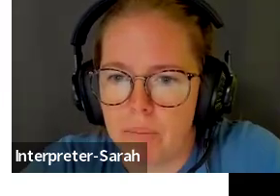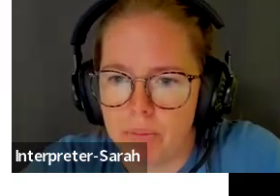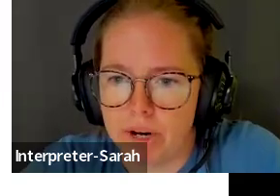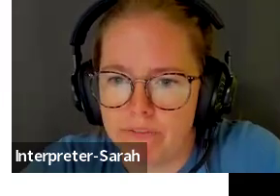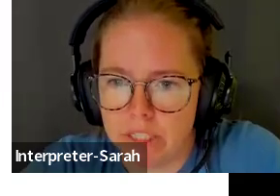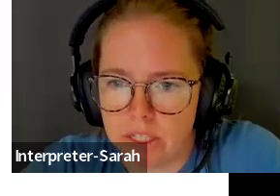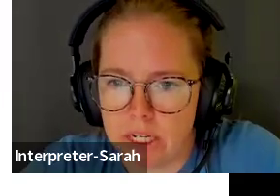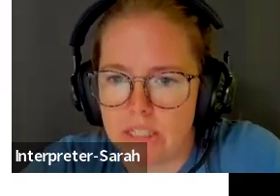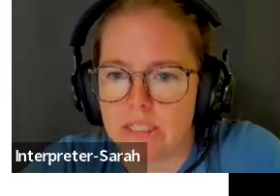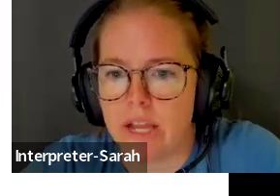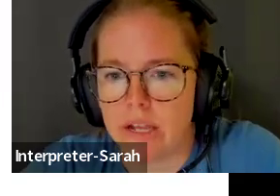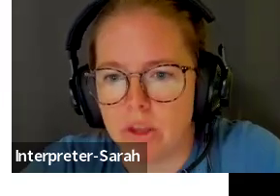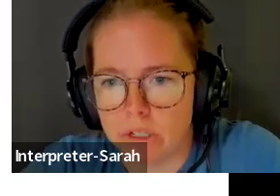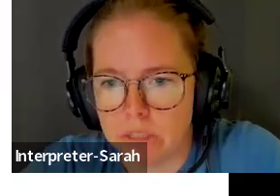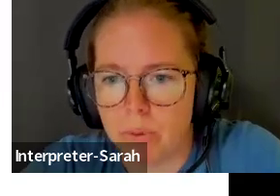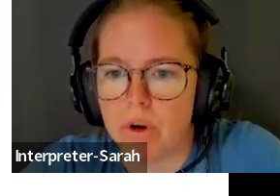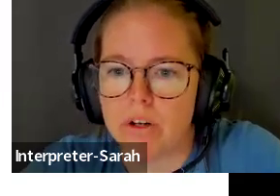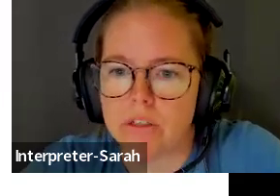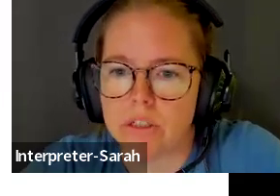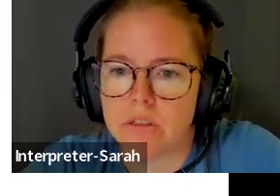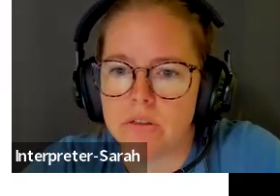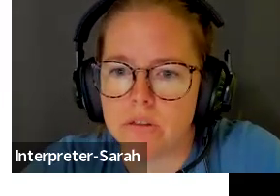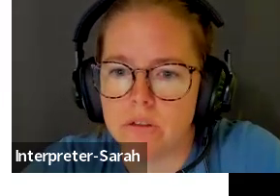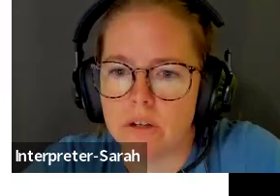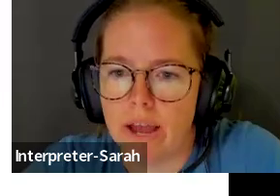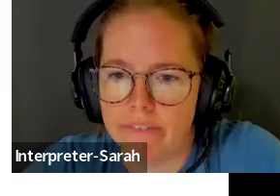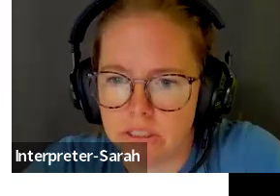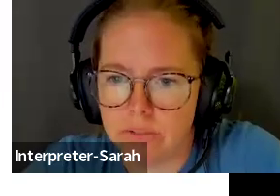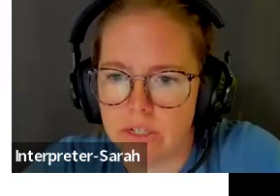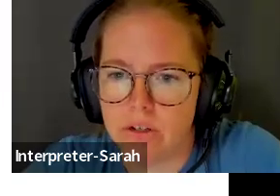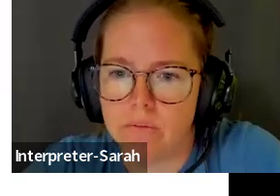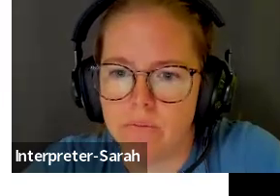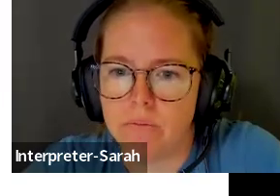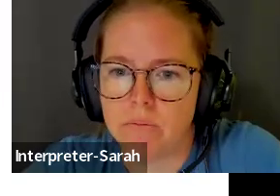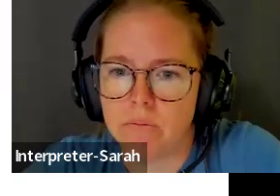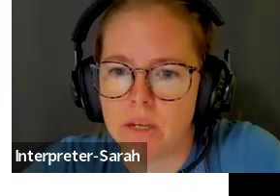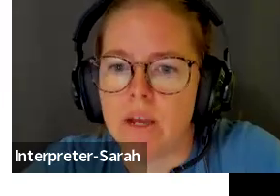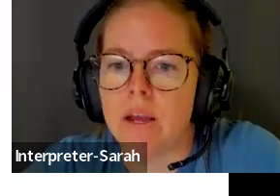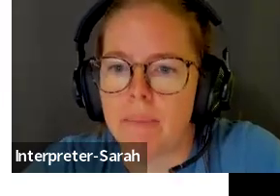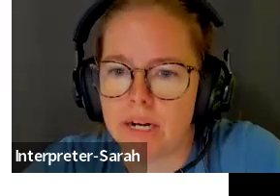state operated facilities like Logansport, Evansville,